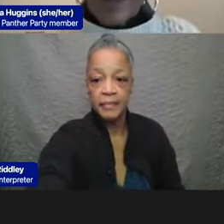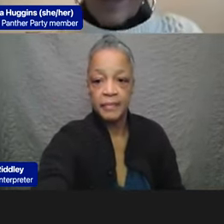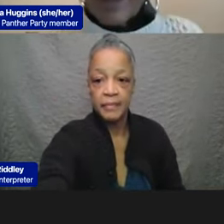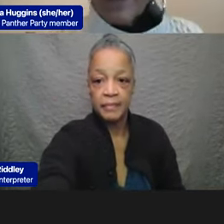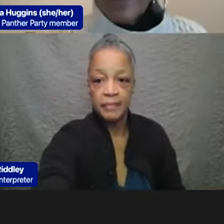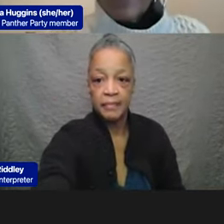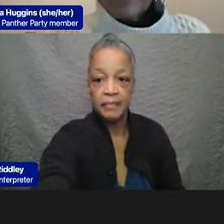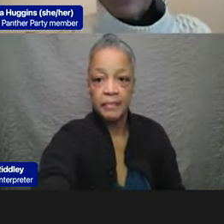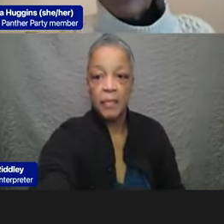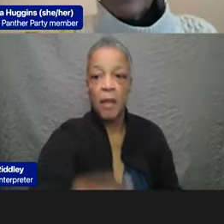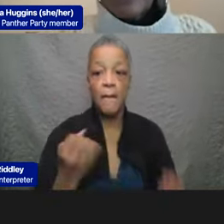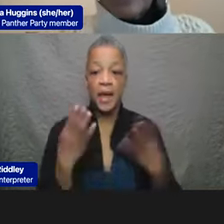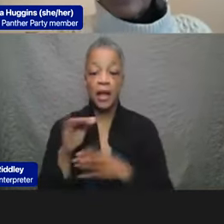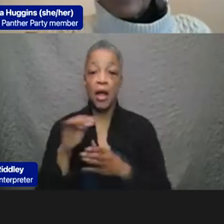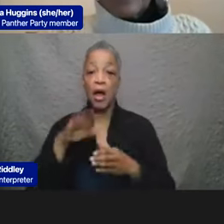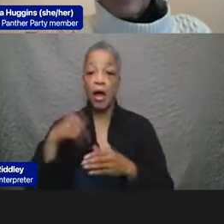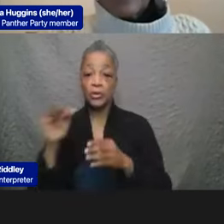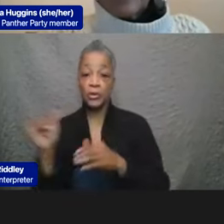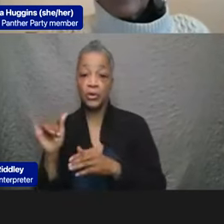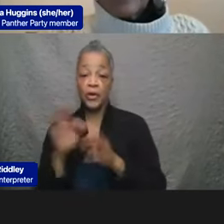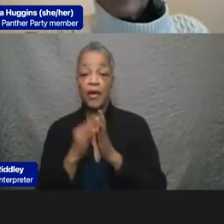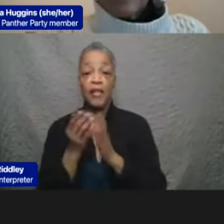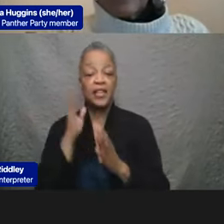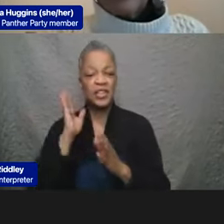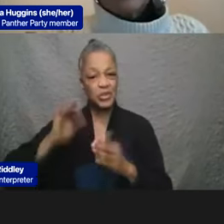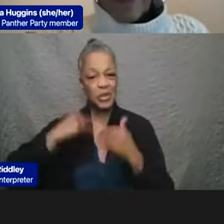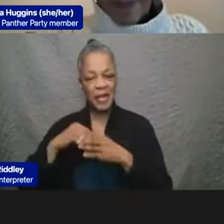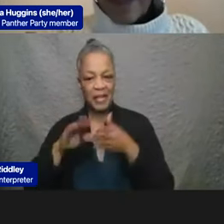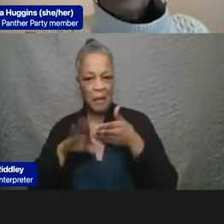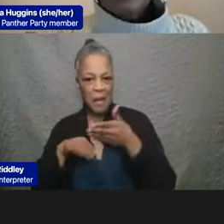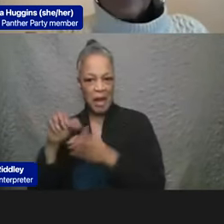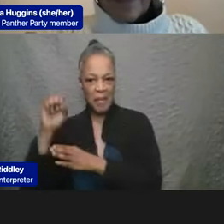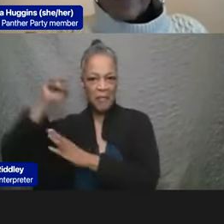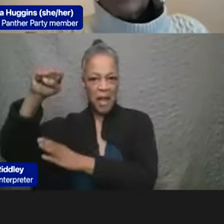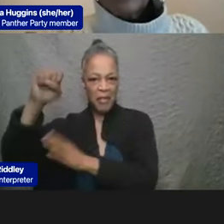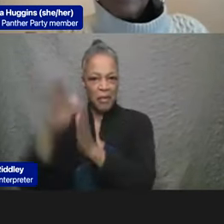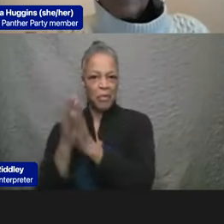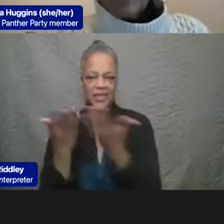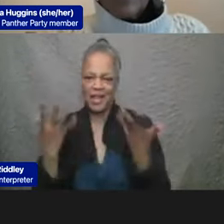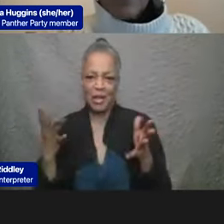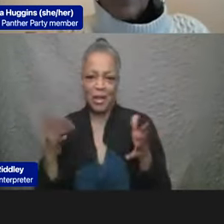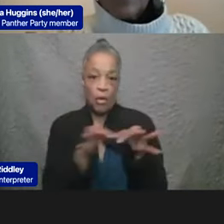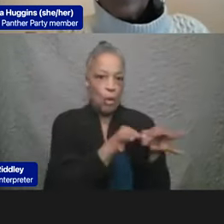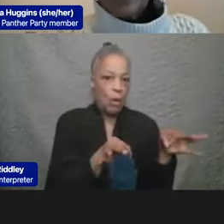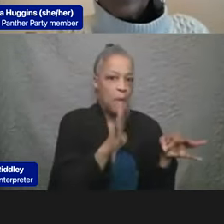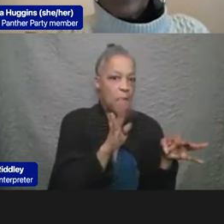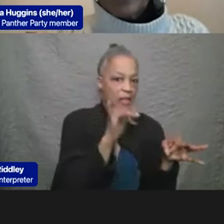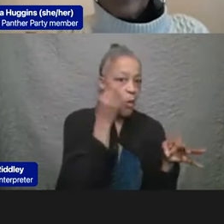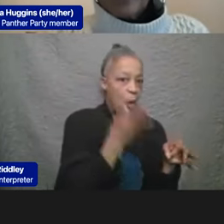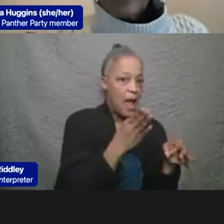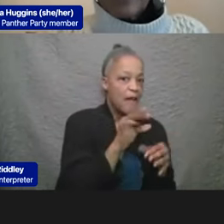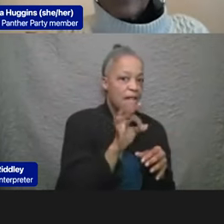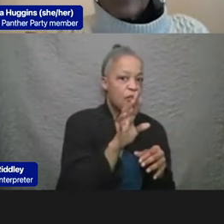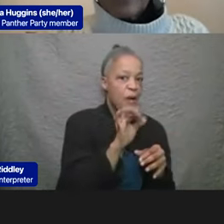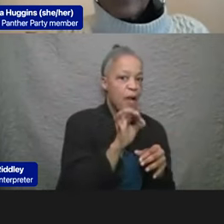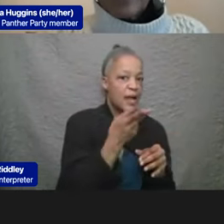only exist in the footnotes of Panther books, right? You know, there used to be the footnote, and by the way, Fred Hampton did something really